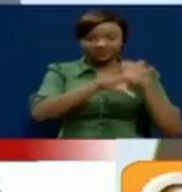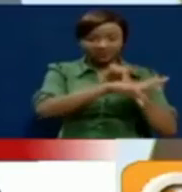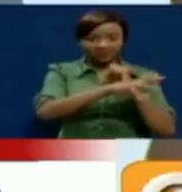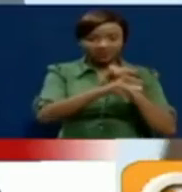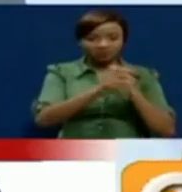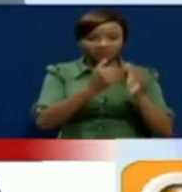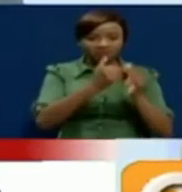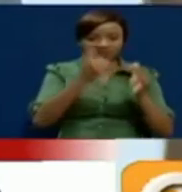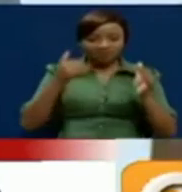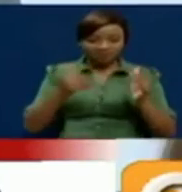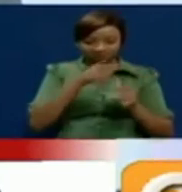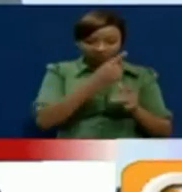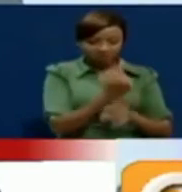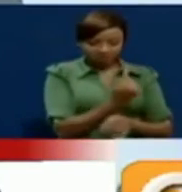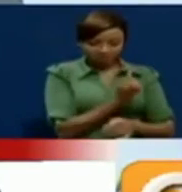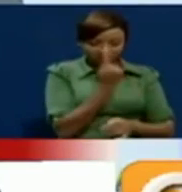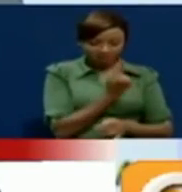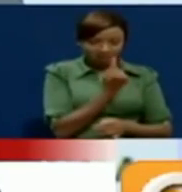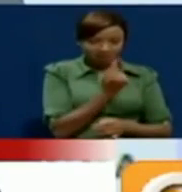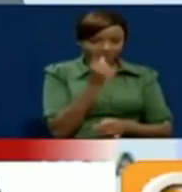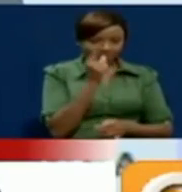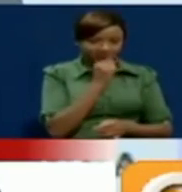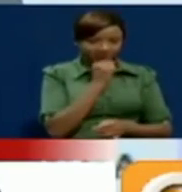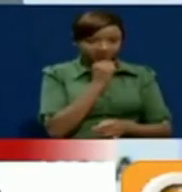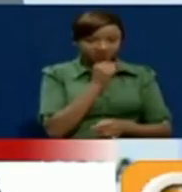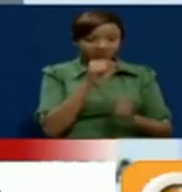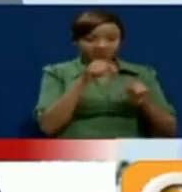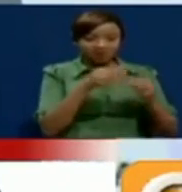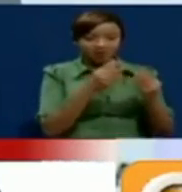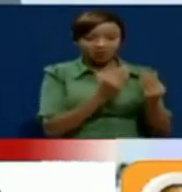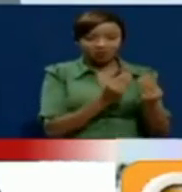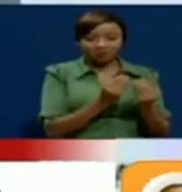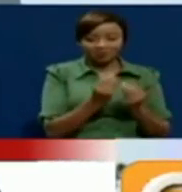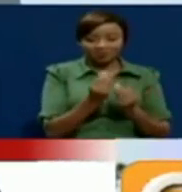whom we place under mandatory quarantine, has fully recovered.